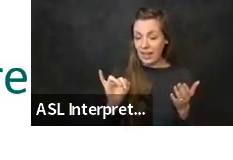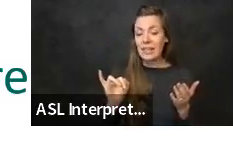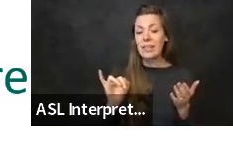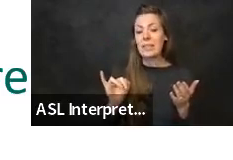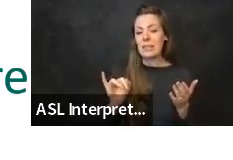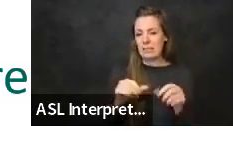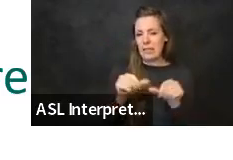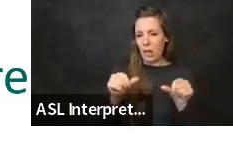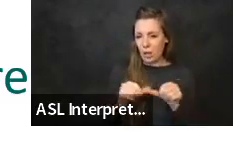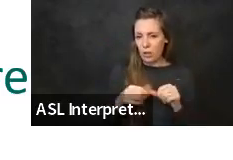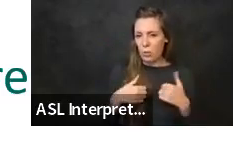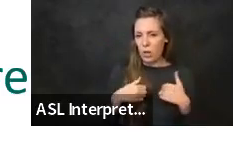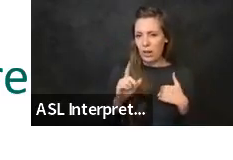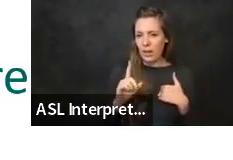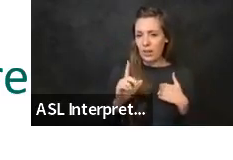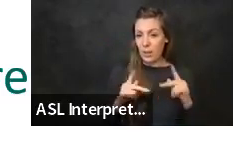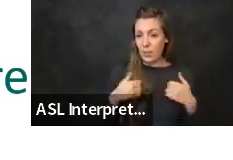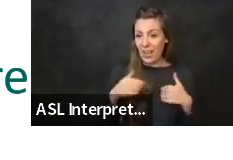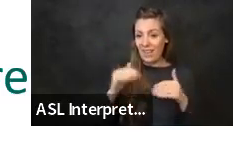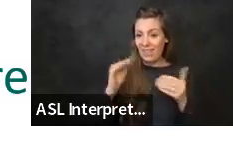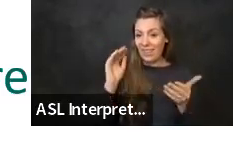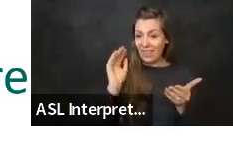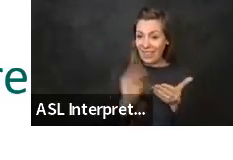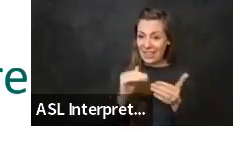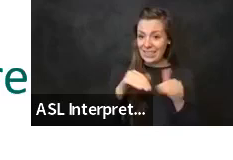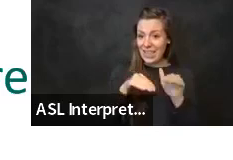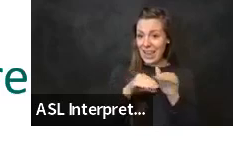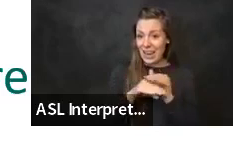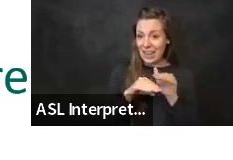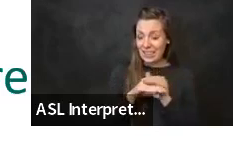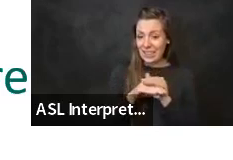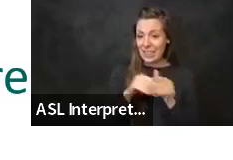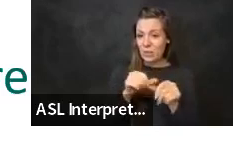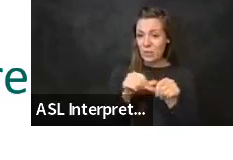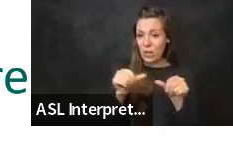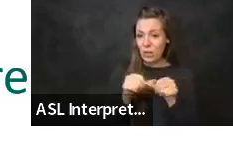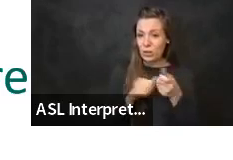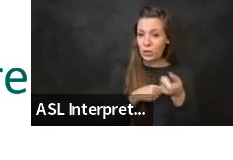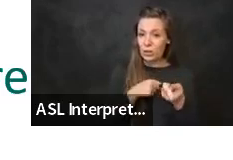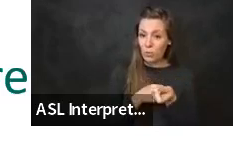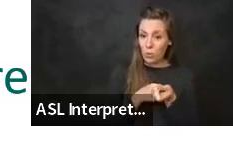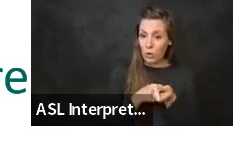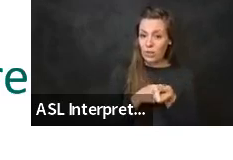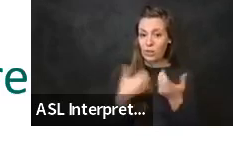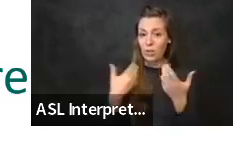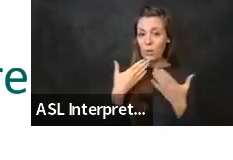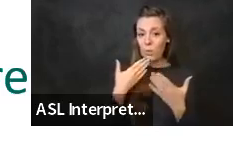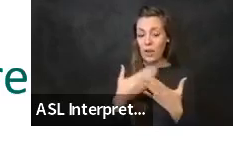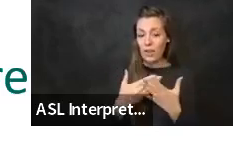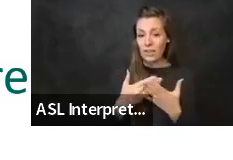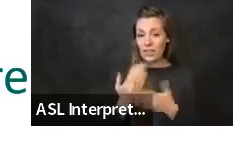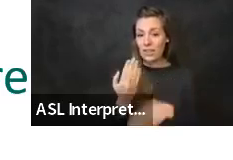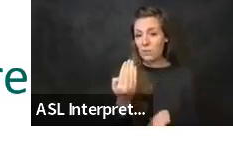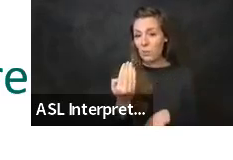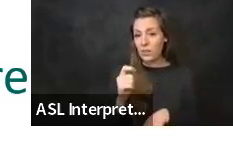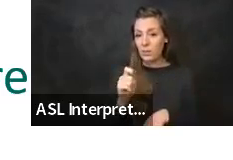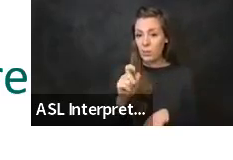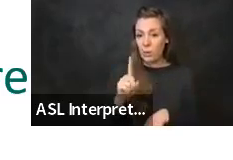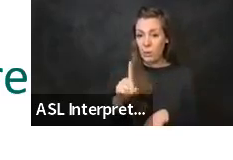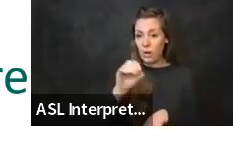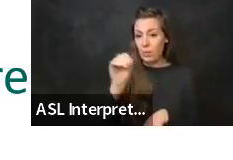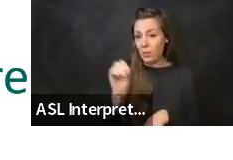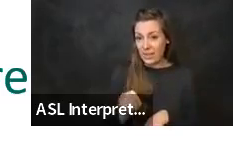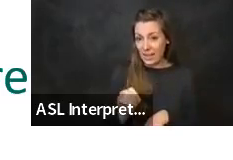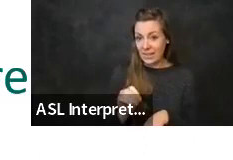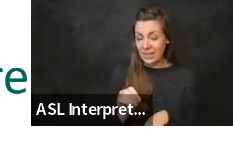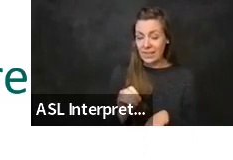residents have less access to resources to support their health and well-being. Test positivity is now at 14.1%. And this